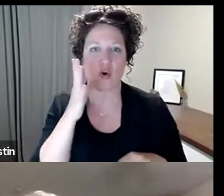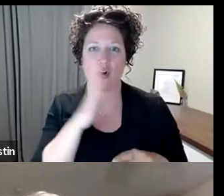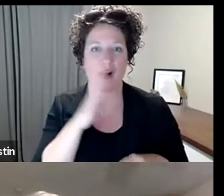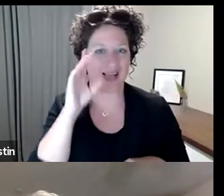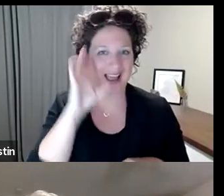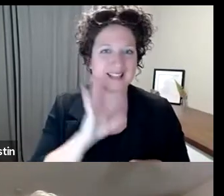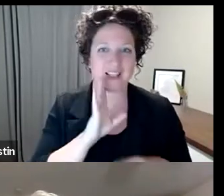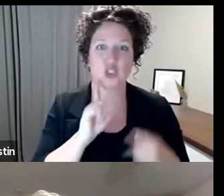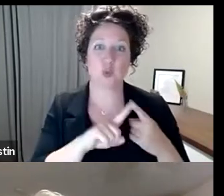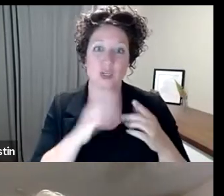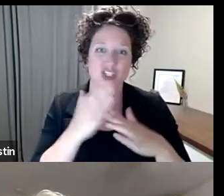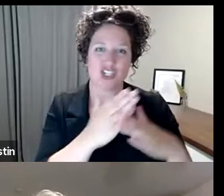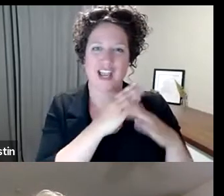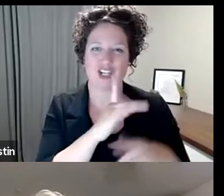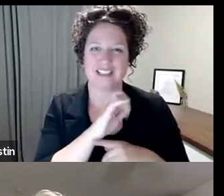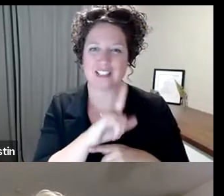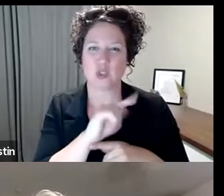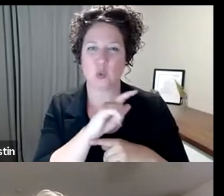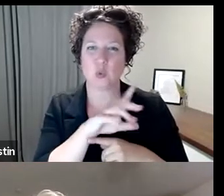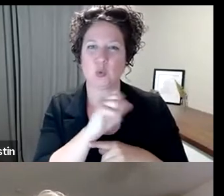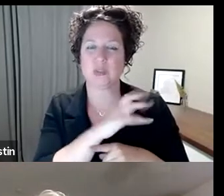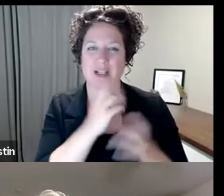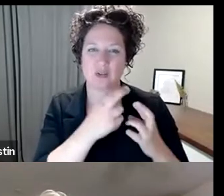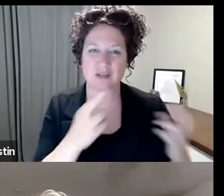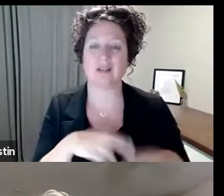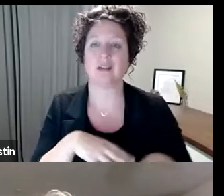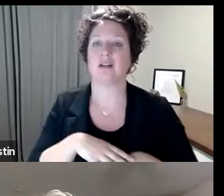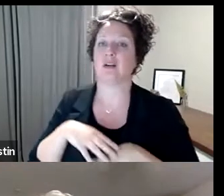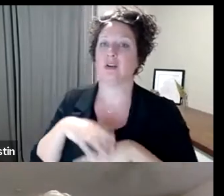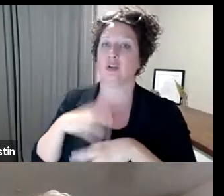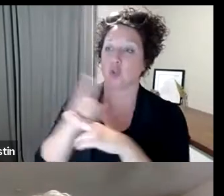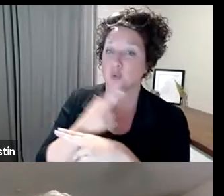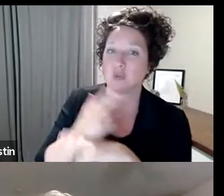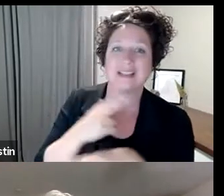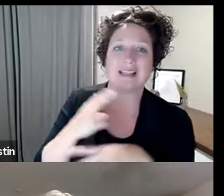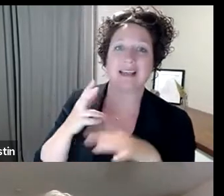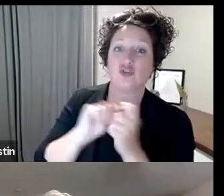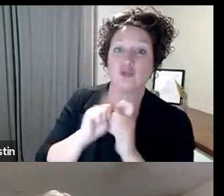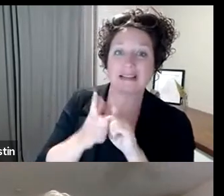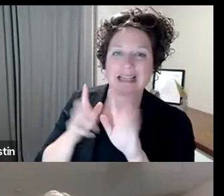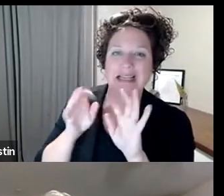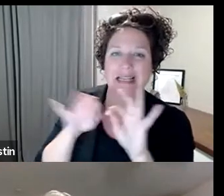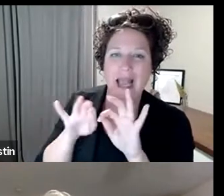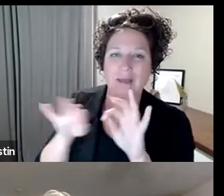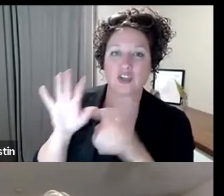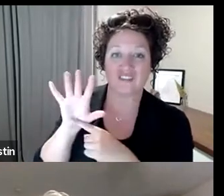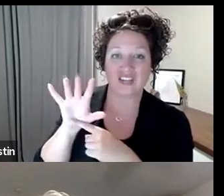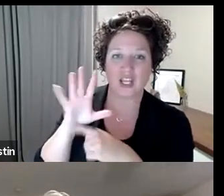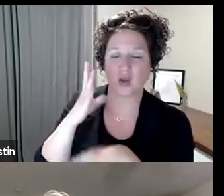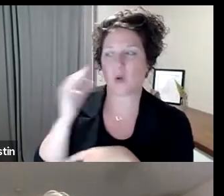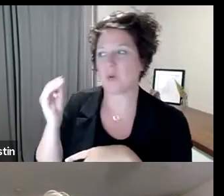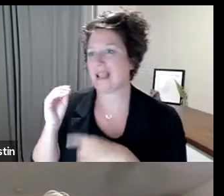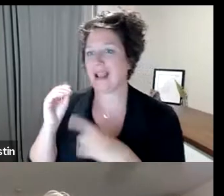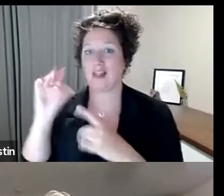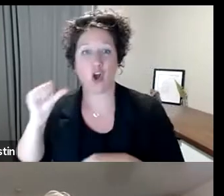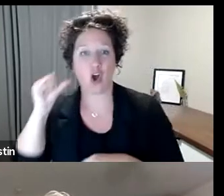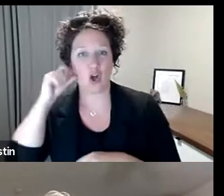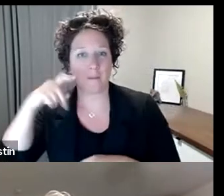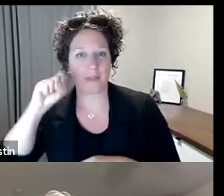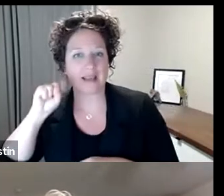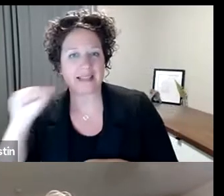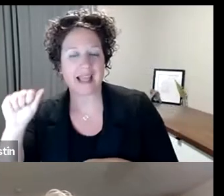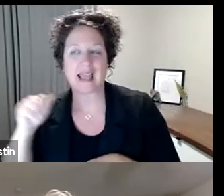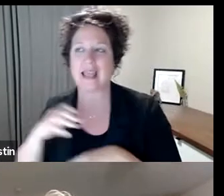tools and resources, you know, utilizing translated captioned videos in addition to our audio PSAs, in addition to